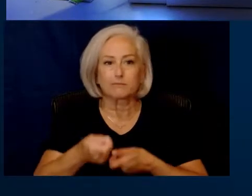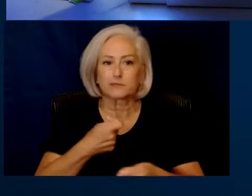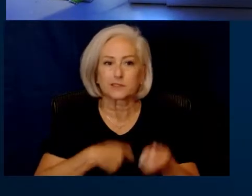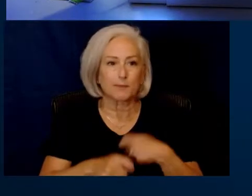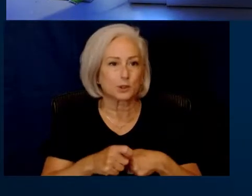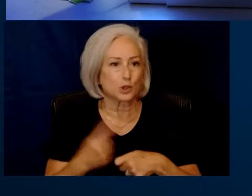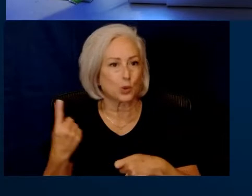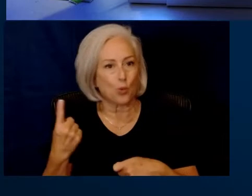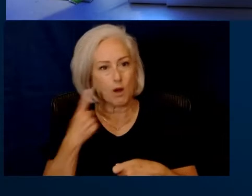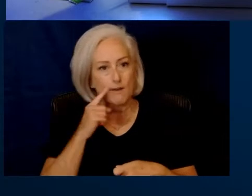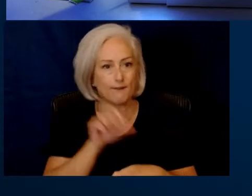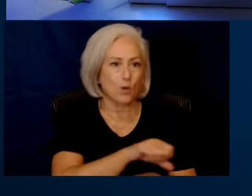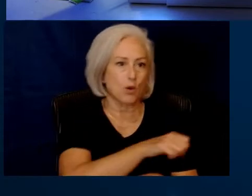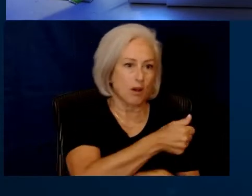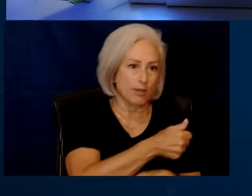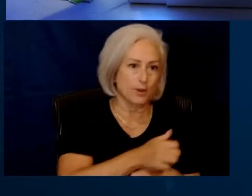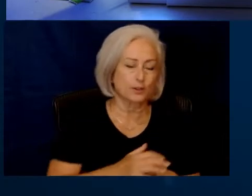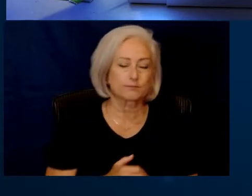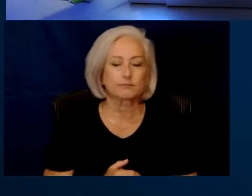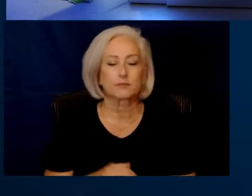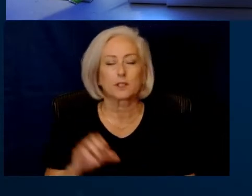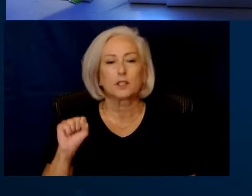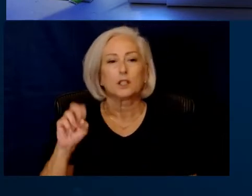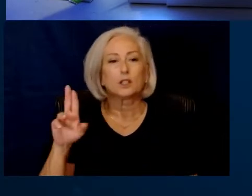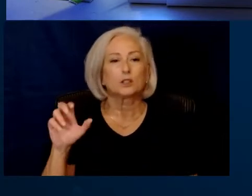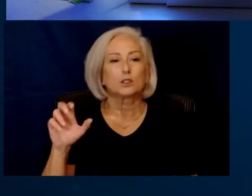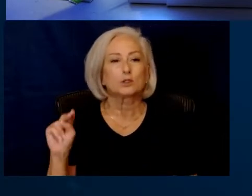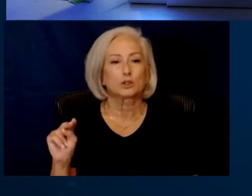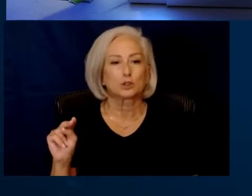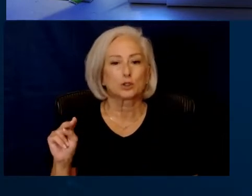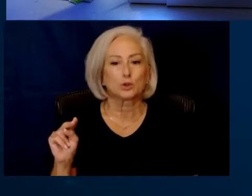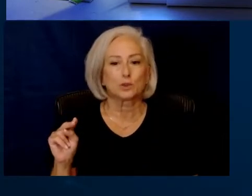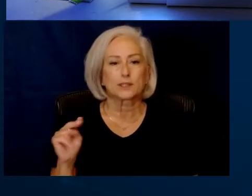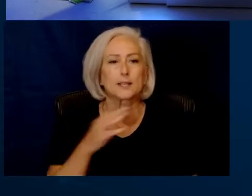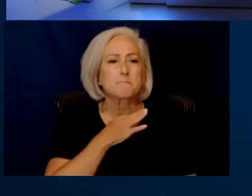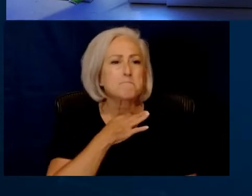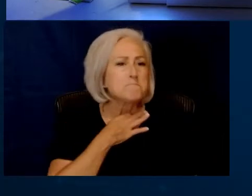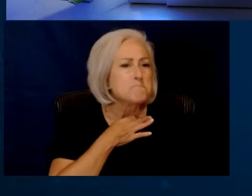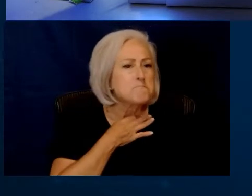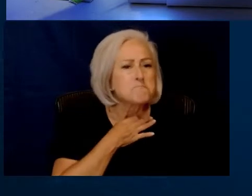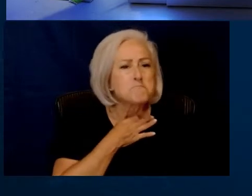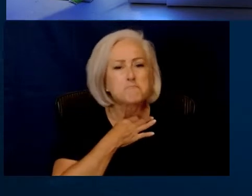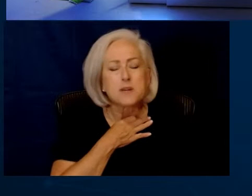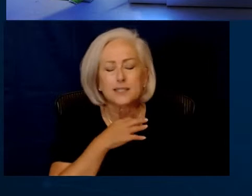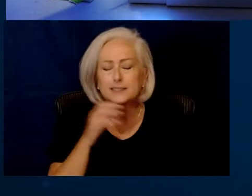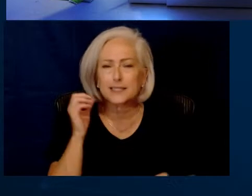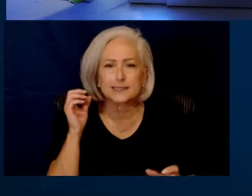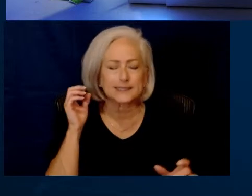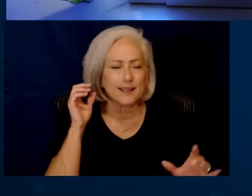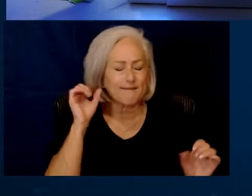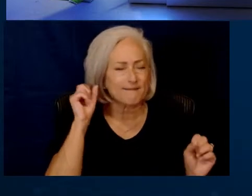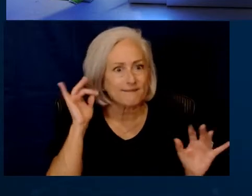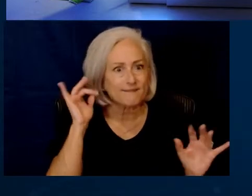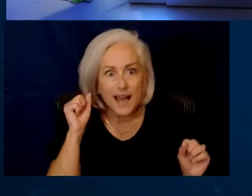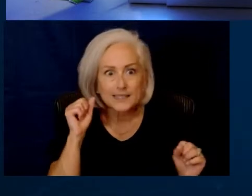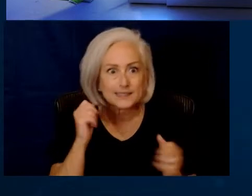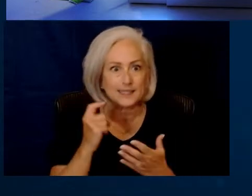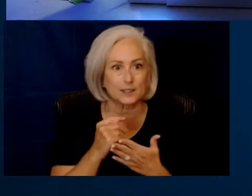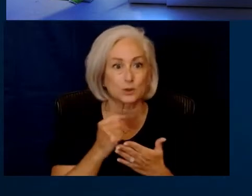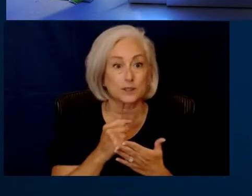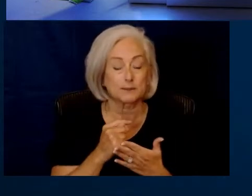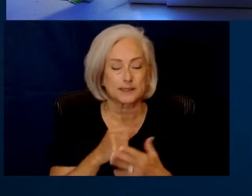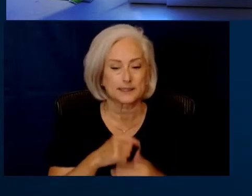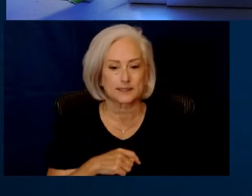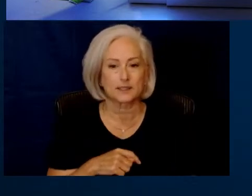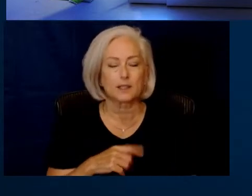another question from Susan. Susan, again, and people are so curious about this. It's such a fascinating treatment. Susan wants to know what specific kinds